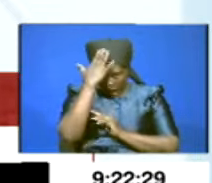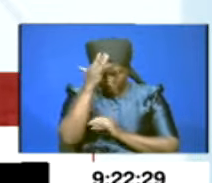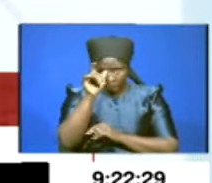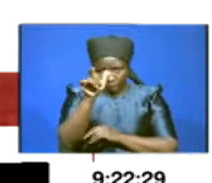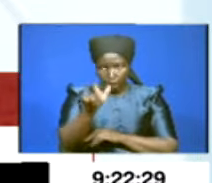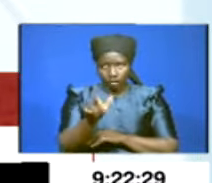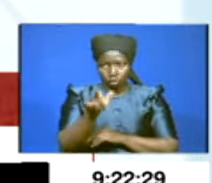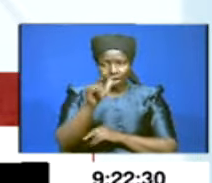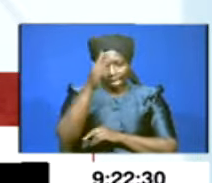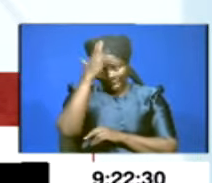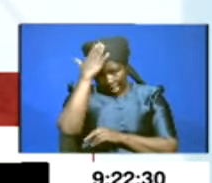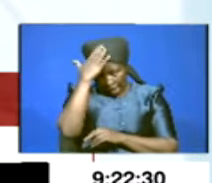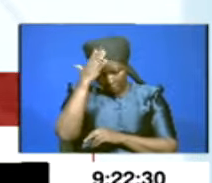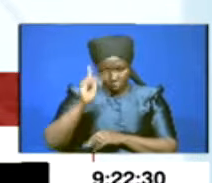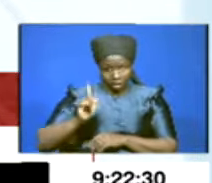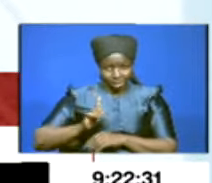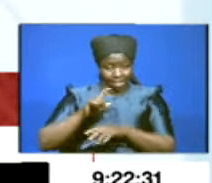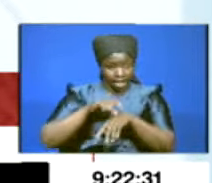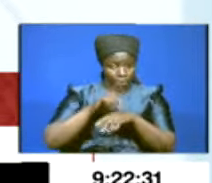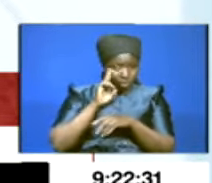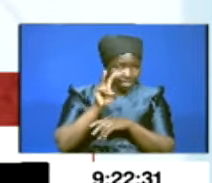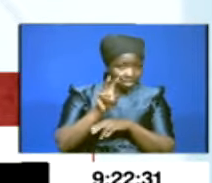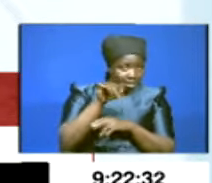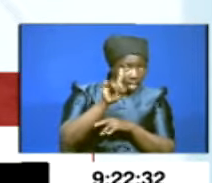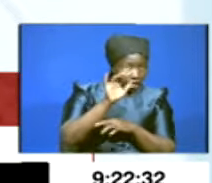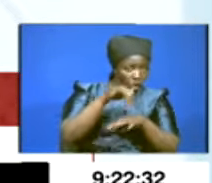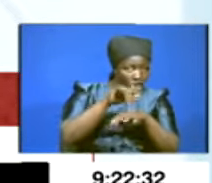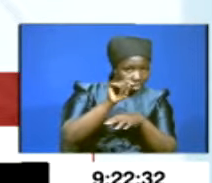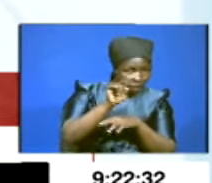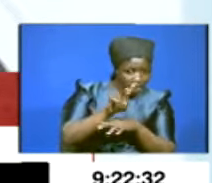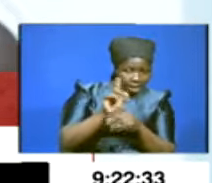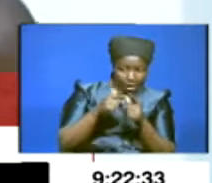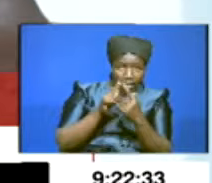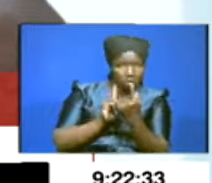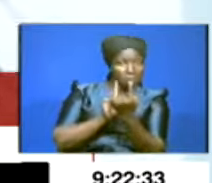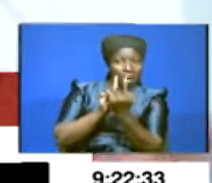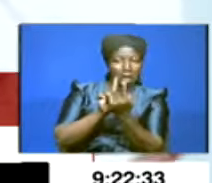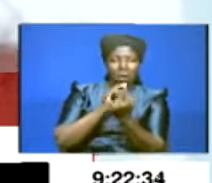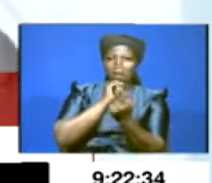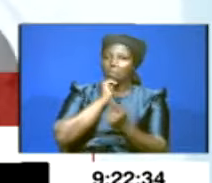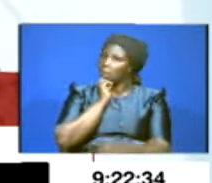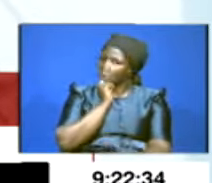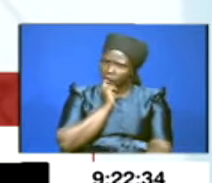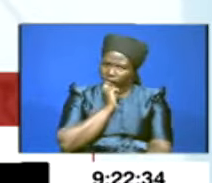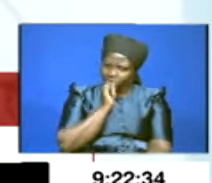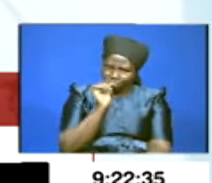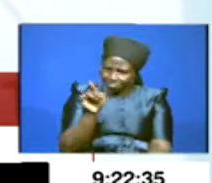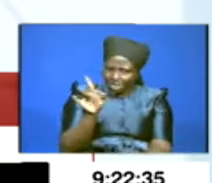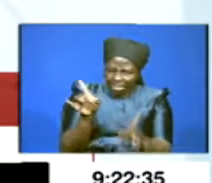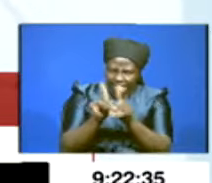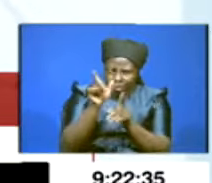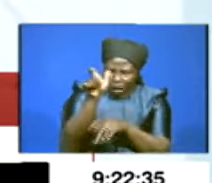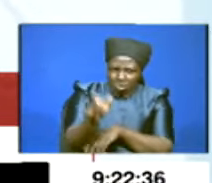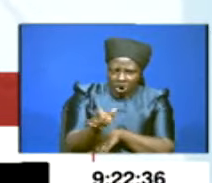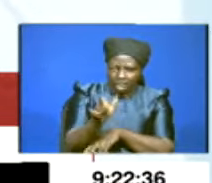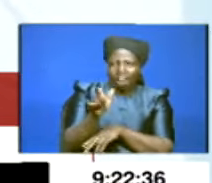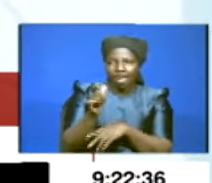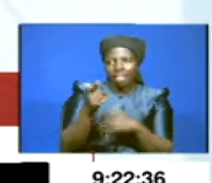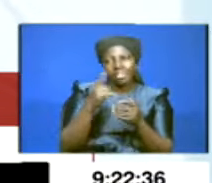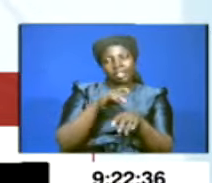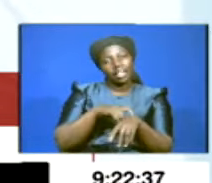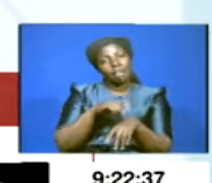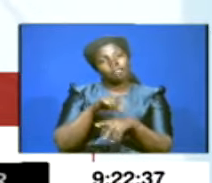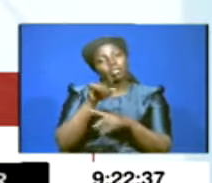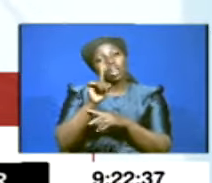on screen, and then you meet her in person, you're wondering, is this the same person? When she was